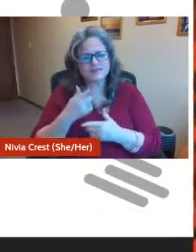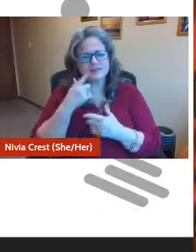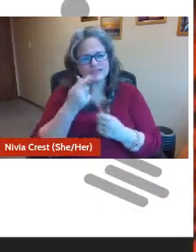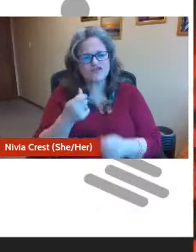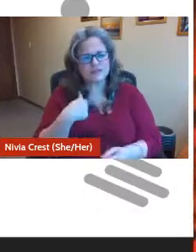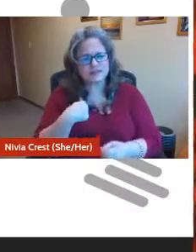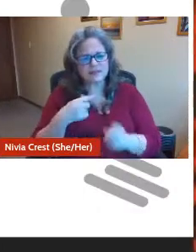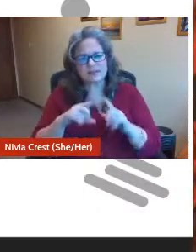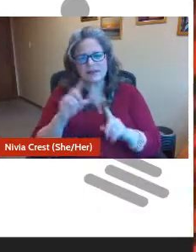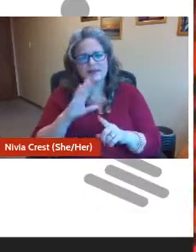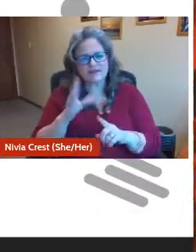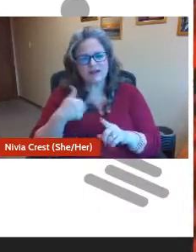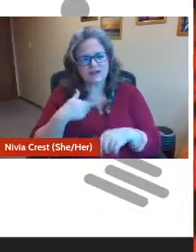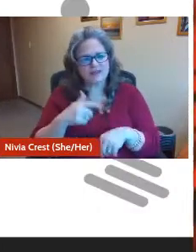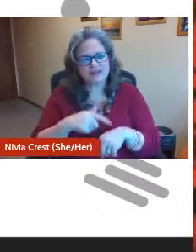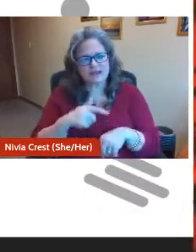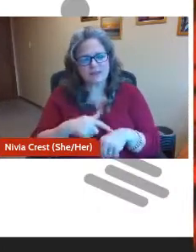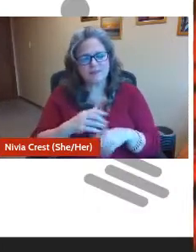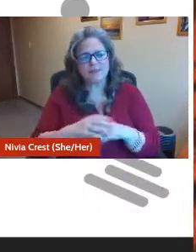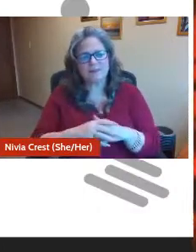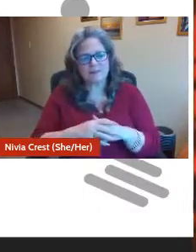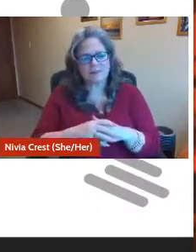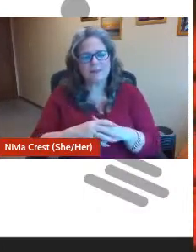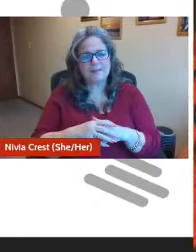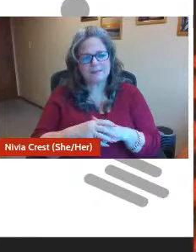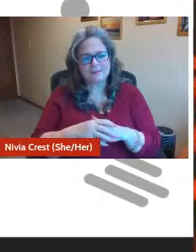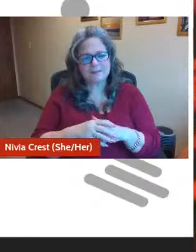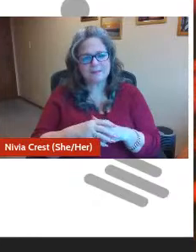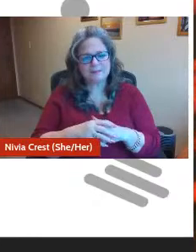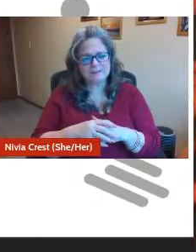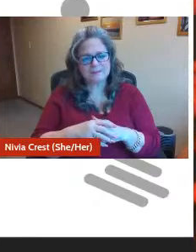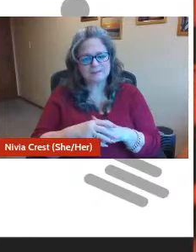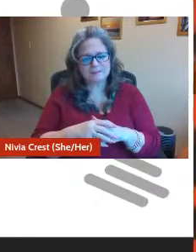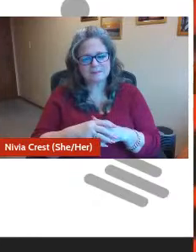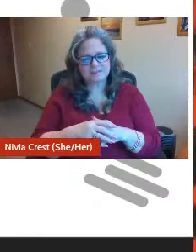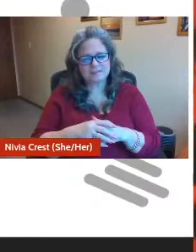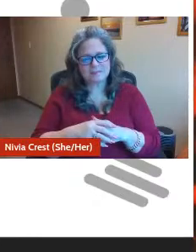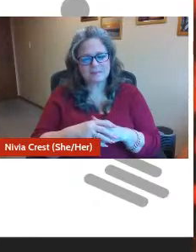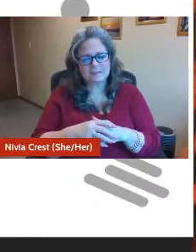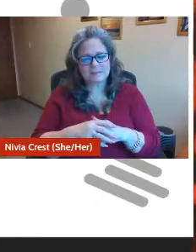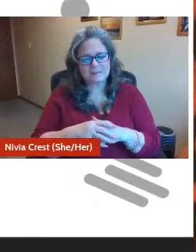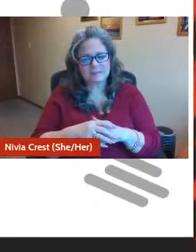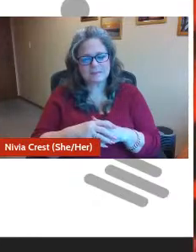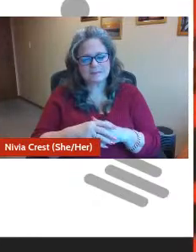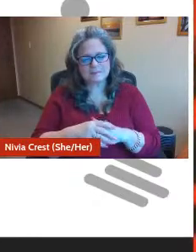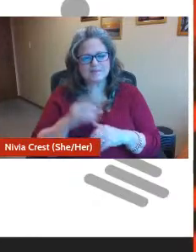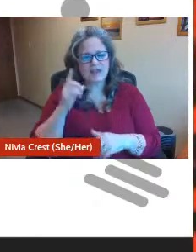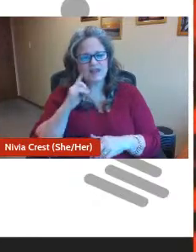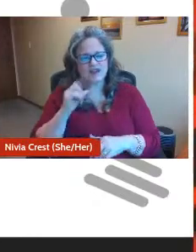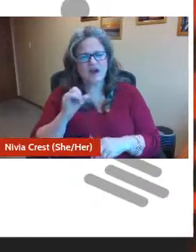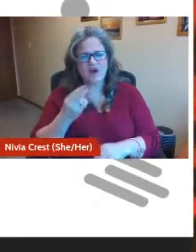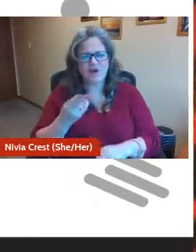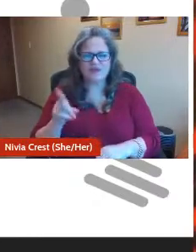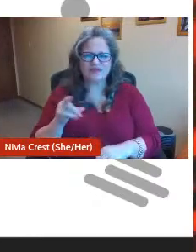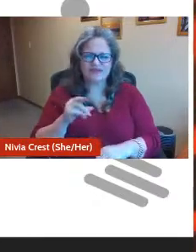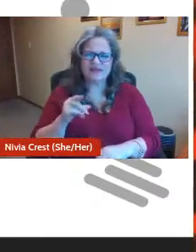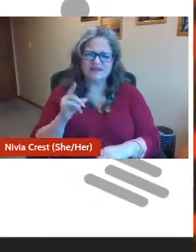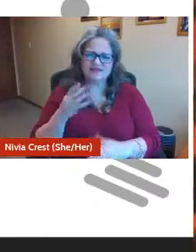interested, but never had the time. Mm-hmm. So I was actually like, oh, this sounds like a good